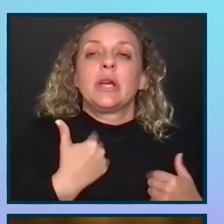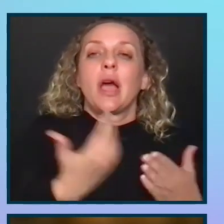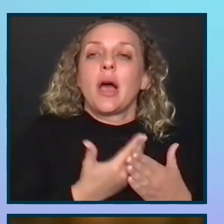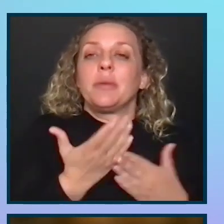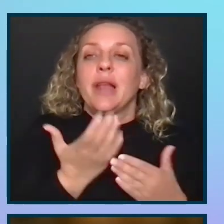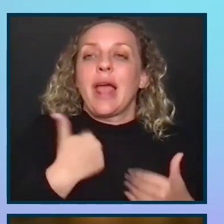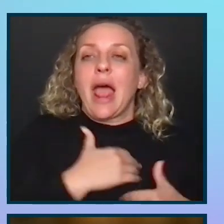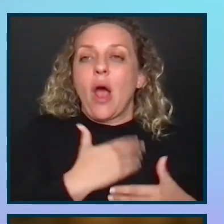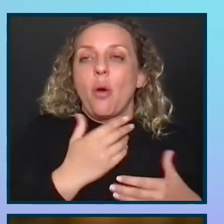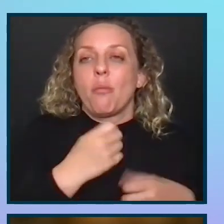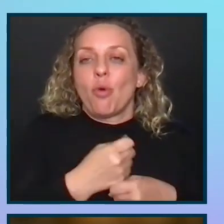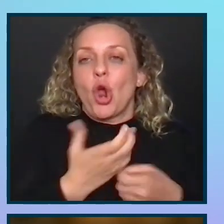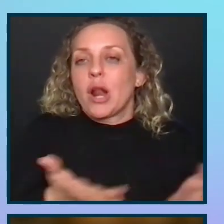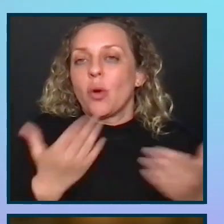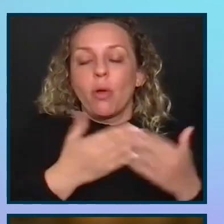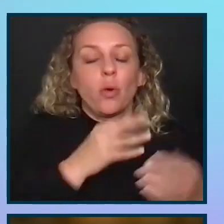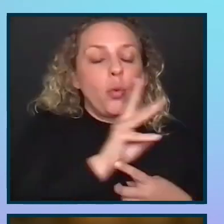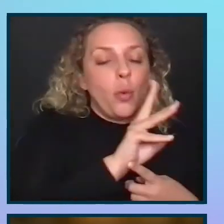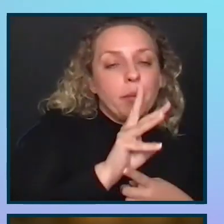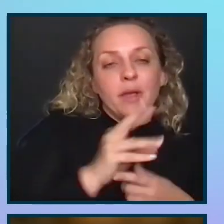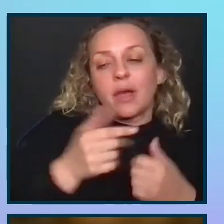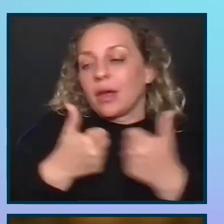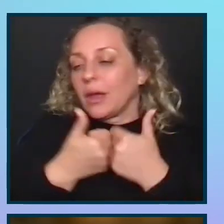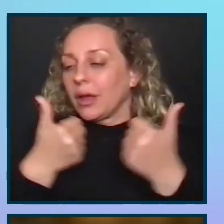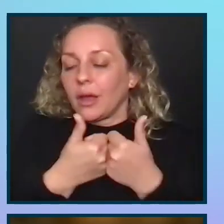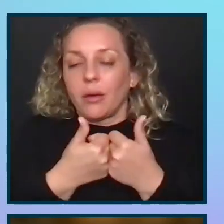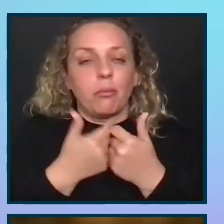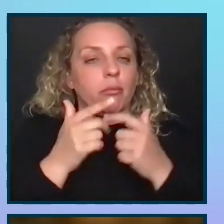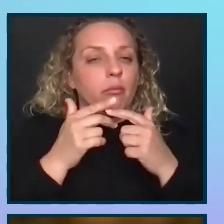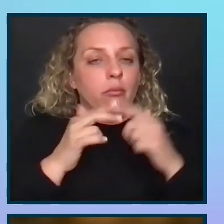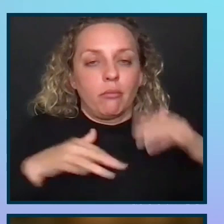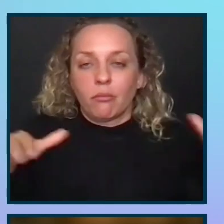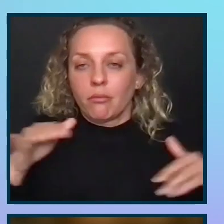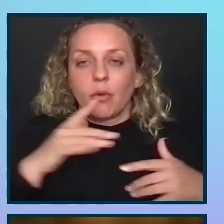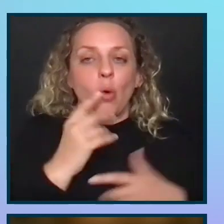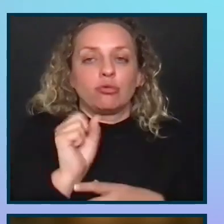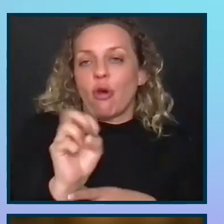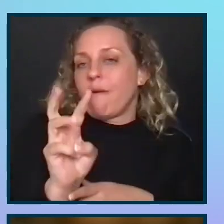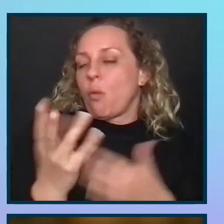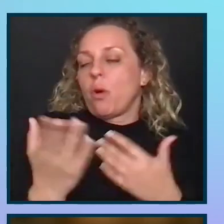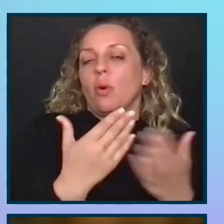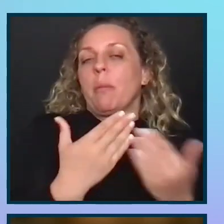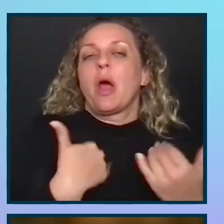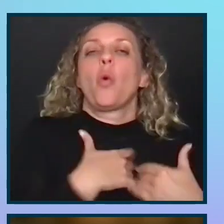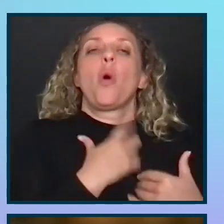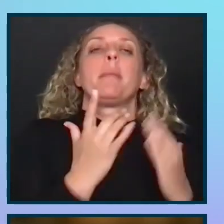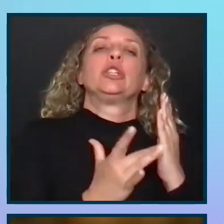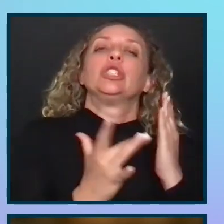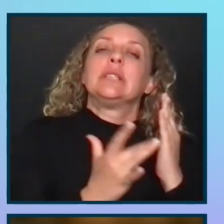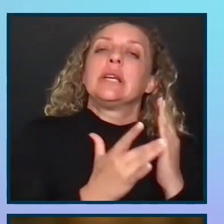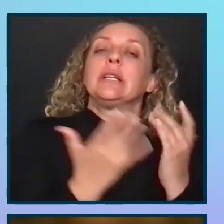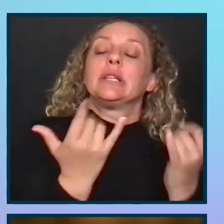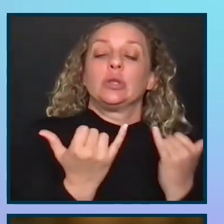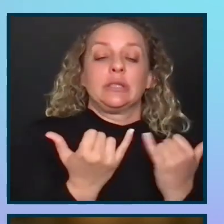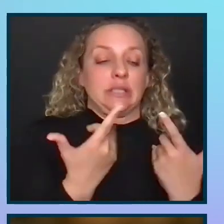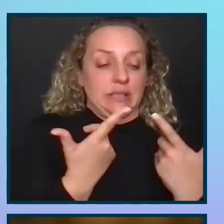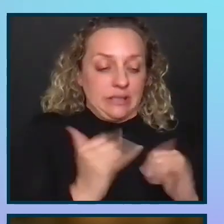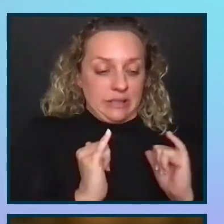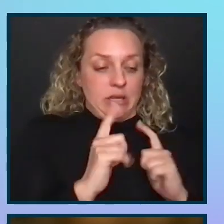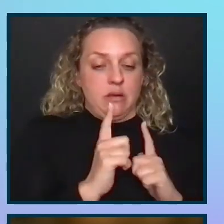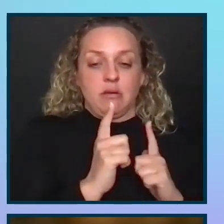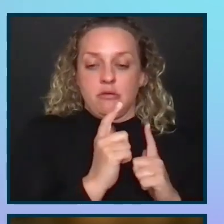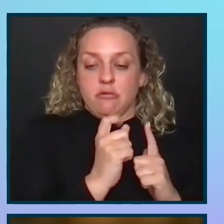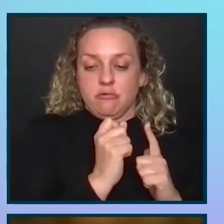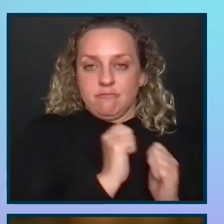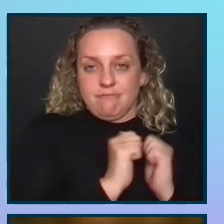our products, whether it's a website, a game, some type of software, that we want to make sure the things that already existed are still